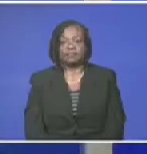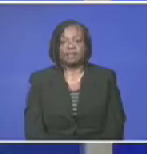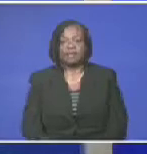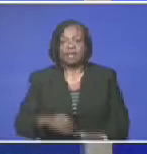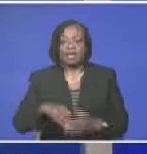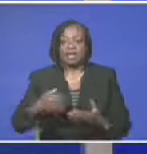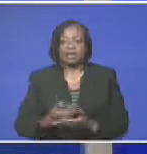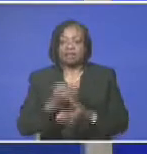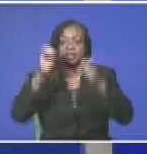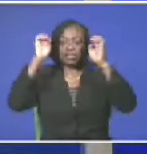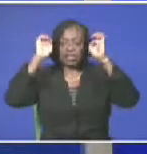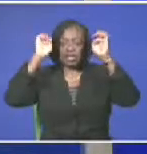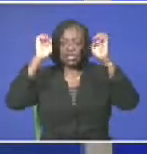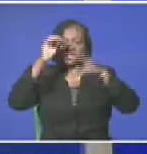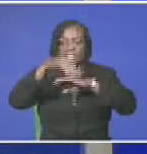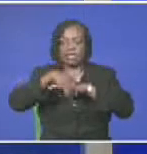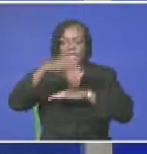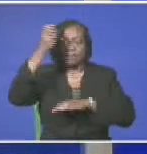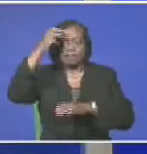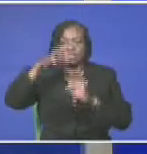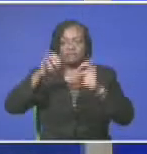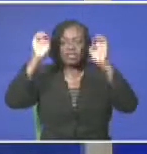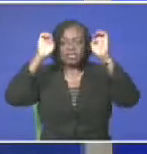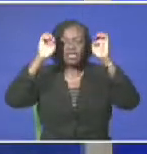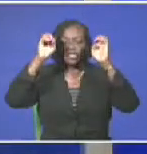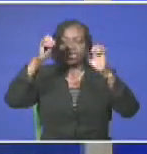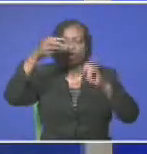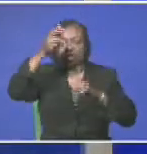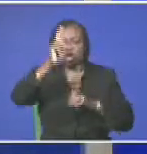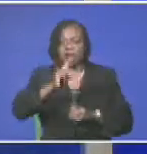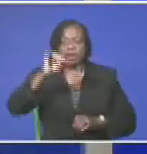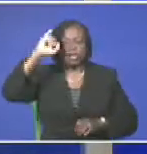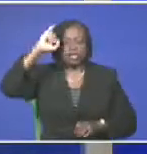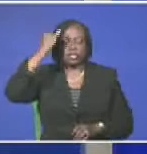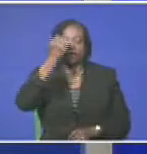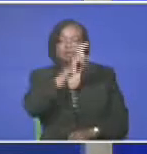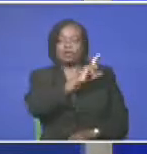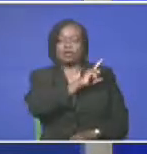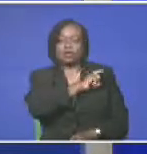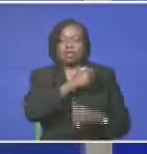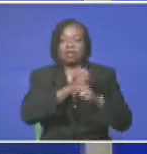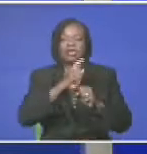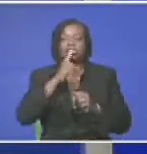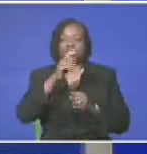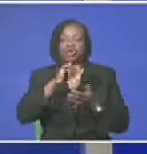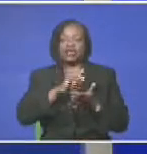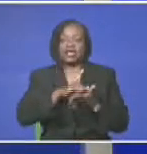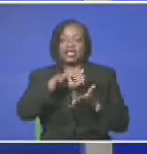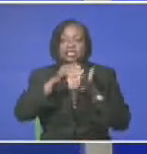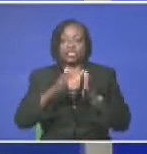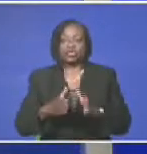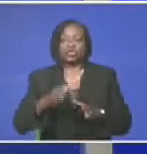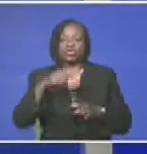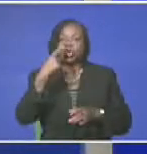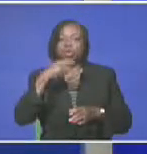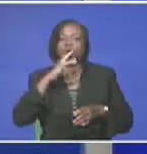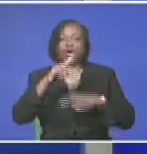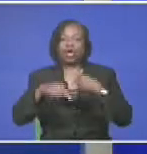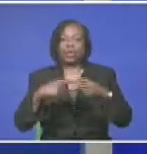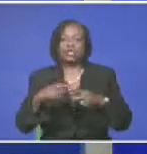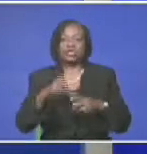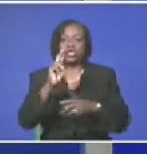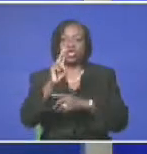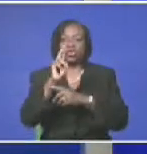In Newsroom Education tonight, Minister of Education, the Honorable Jeffrey Lloyd, assuring that students who are currently enrolled in the University of the West Indies